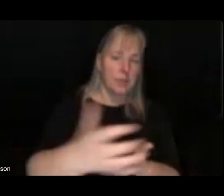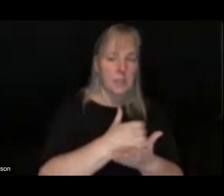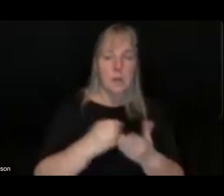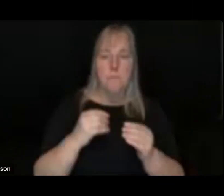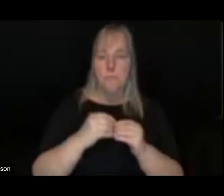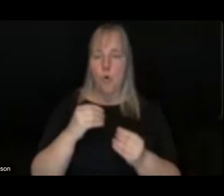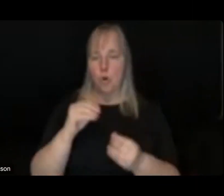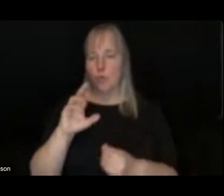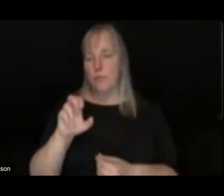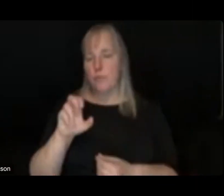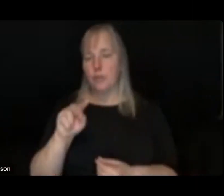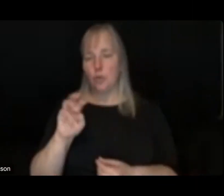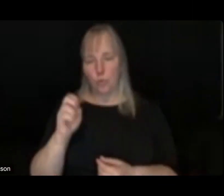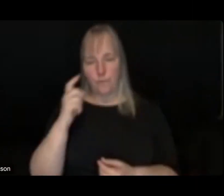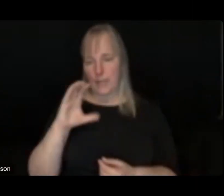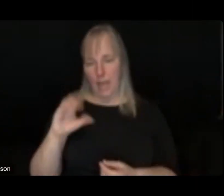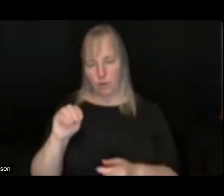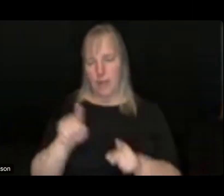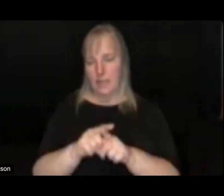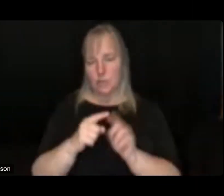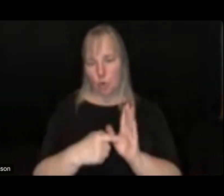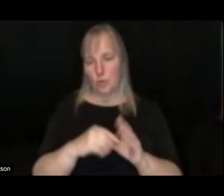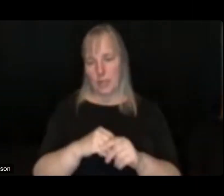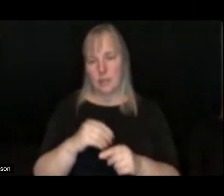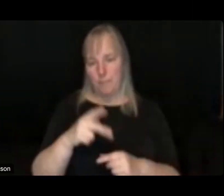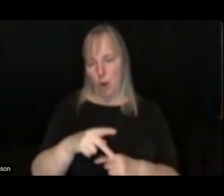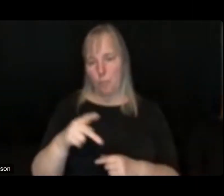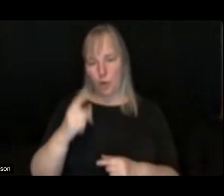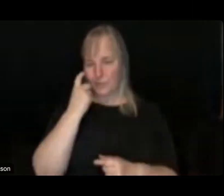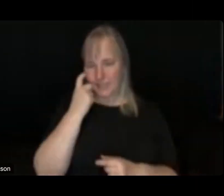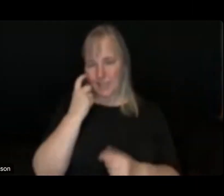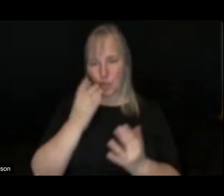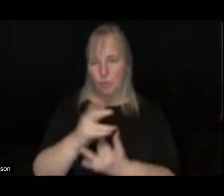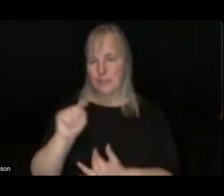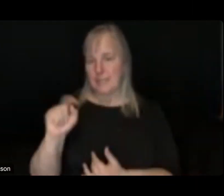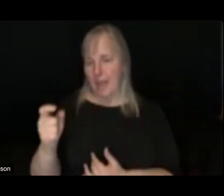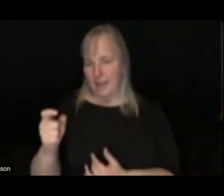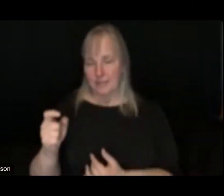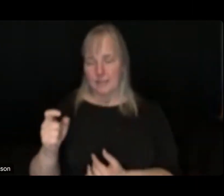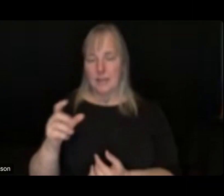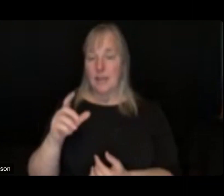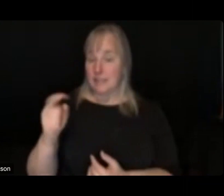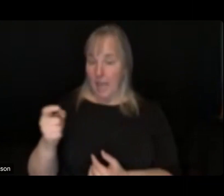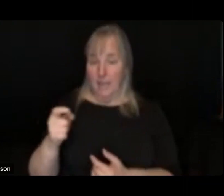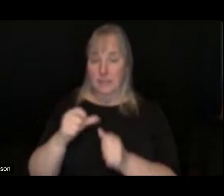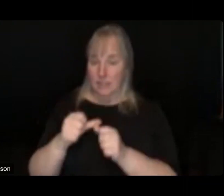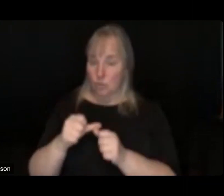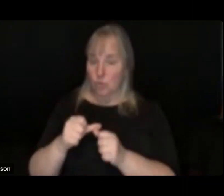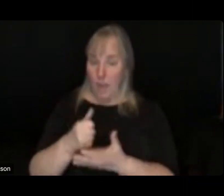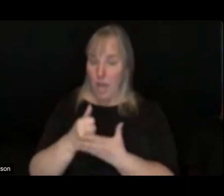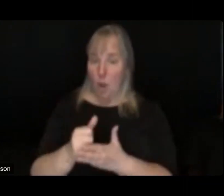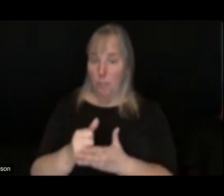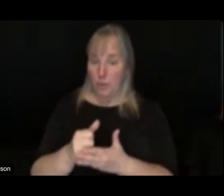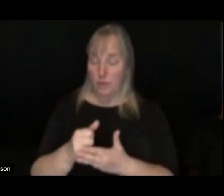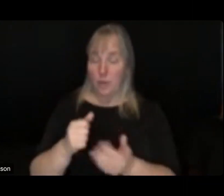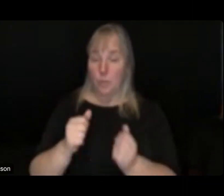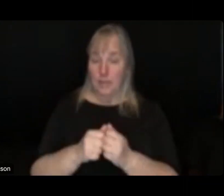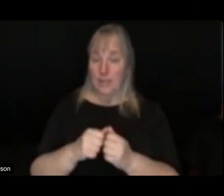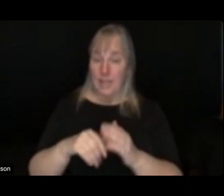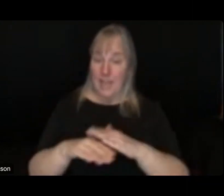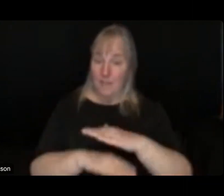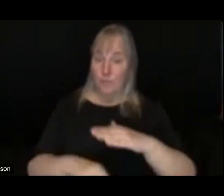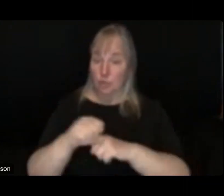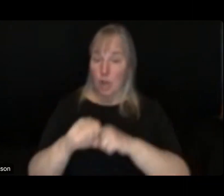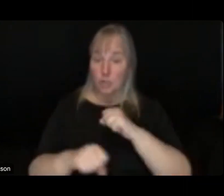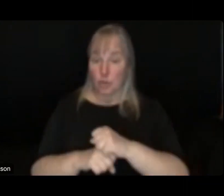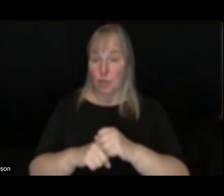the PowerPoint previously, through taxes. And, those taxes continue to help with infrastructure projects and things like that.